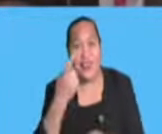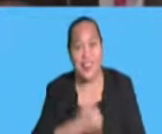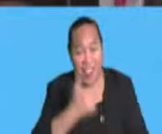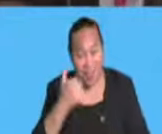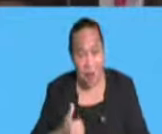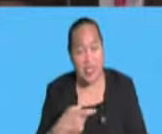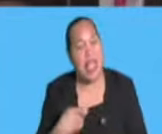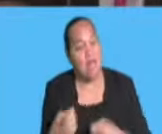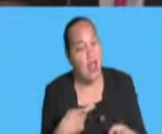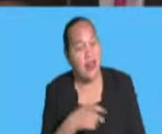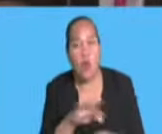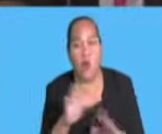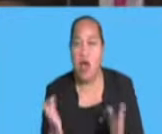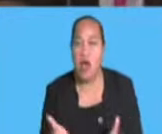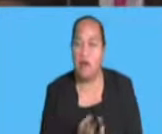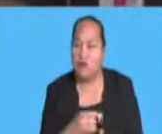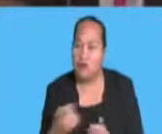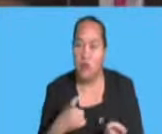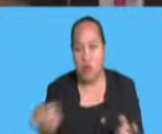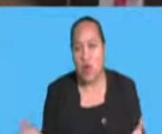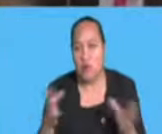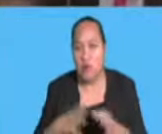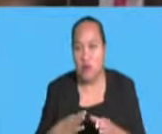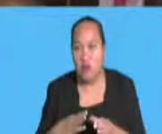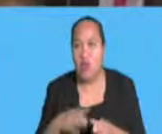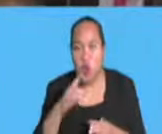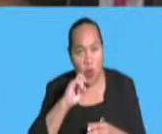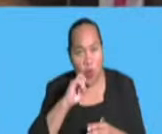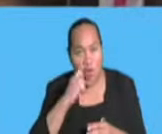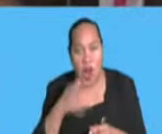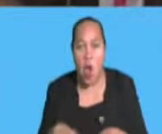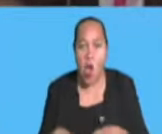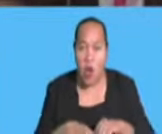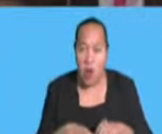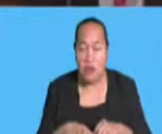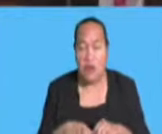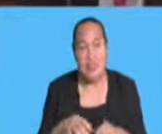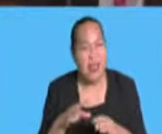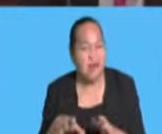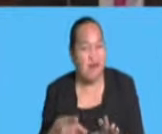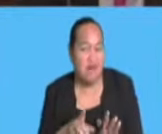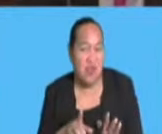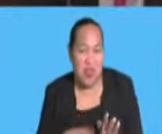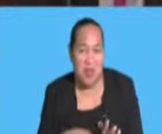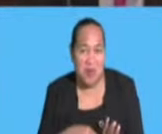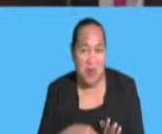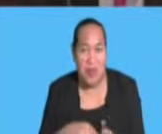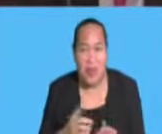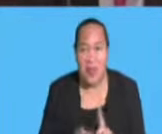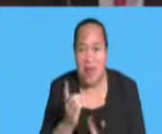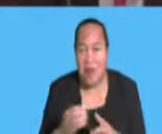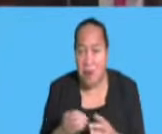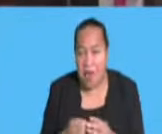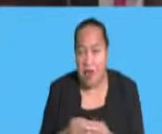to set up a stage in Fiji, be it the pre-COP23 or the recent annual general meeting of Asian Development Bank, or closer to